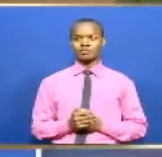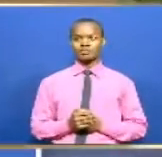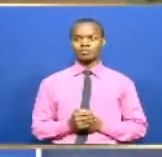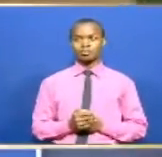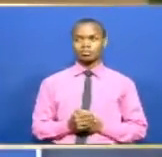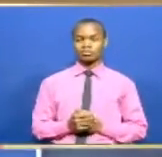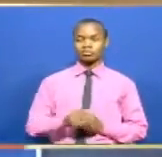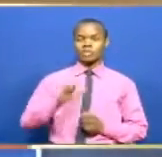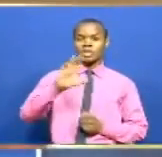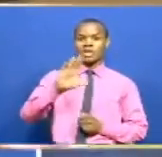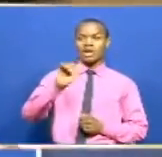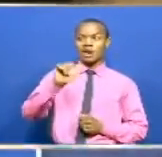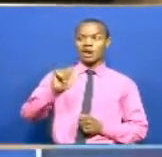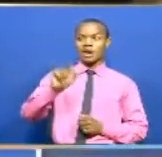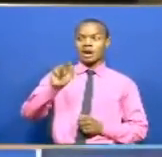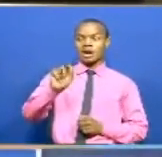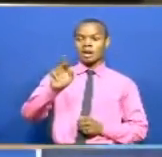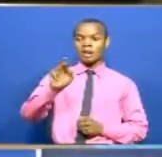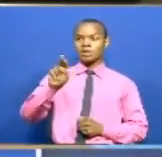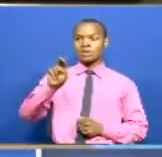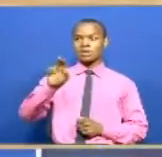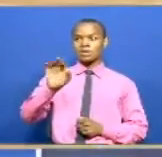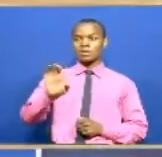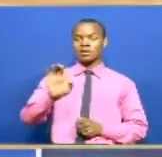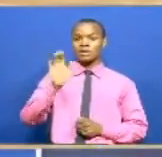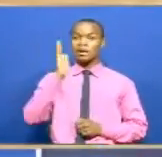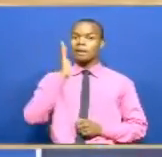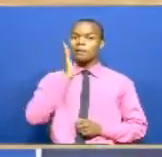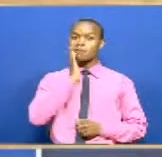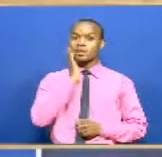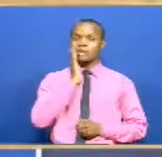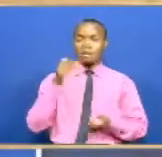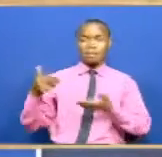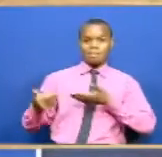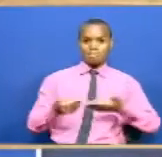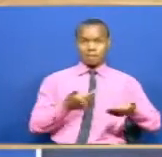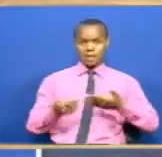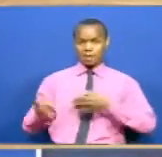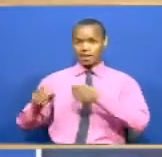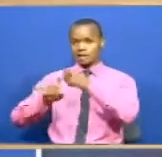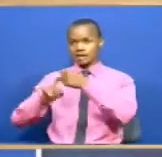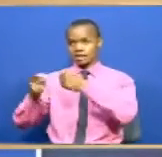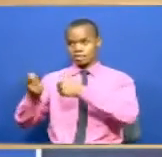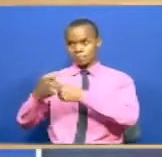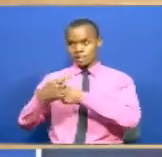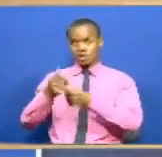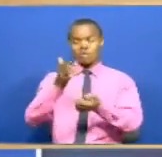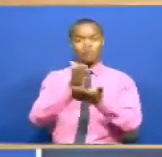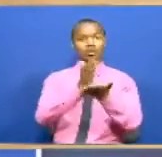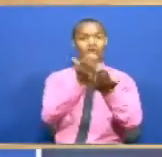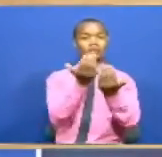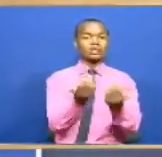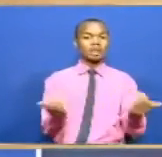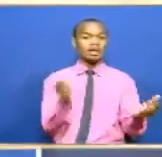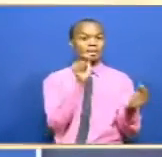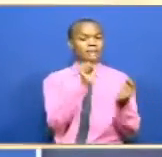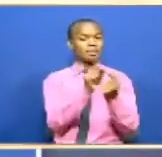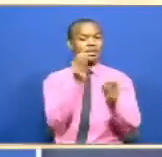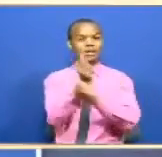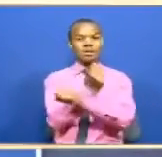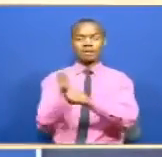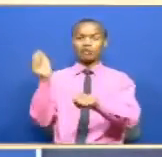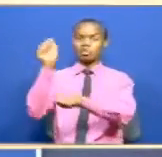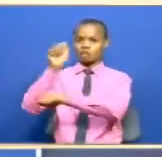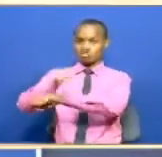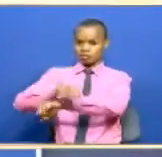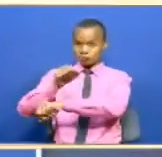Catherine Akinyi, the mother of a six-month-old infant, is in distress. Her child has been in pain for months now, unable to pass stool, a